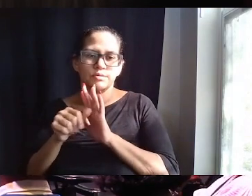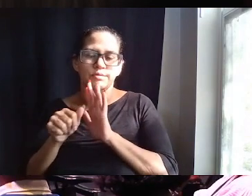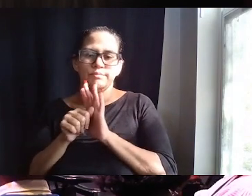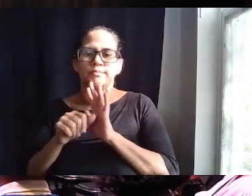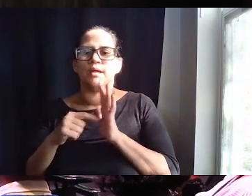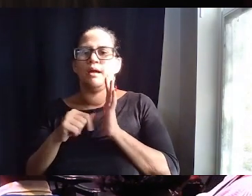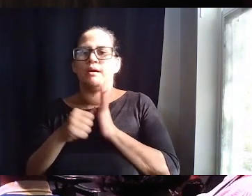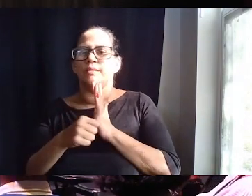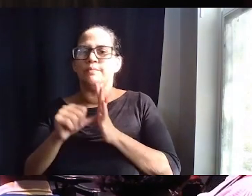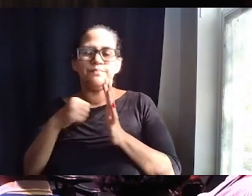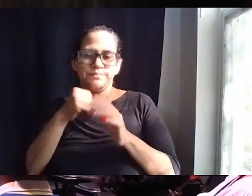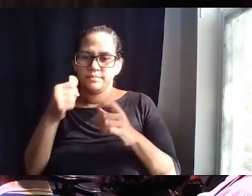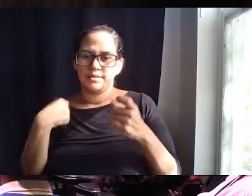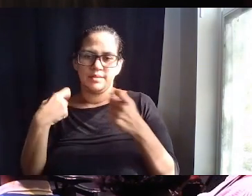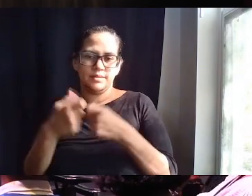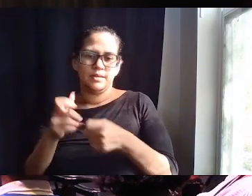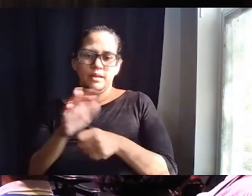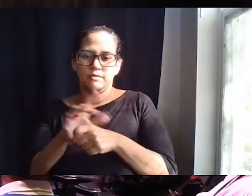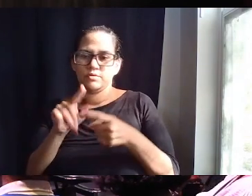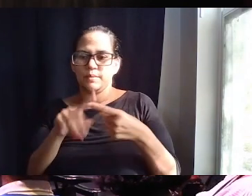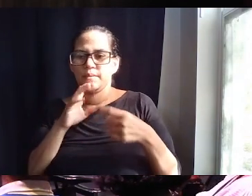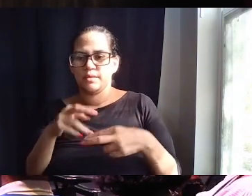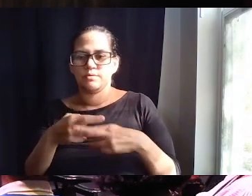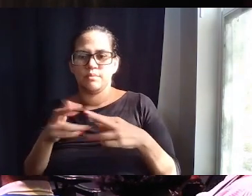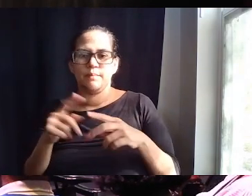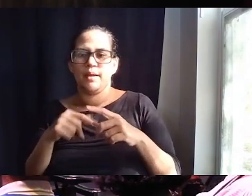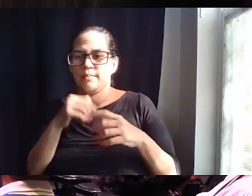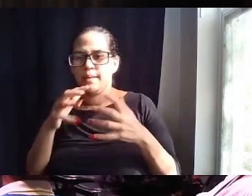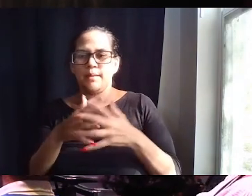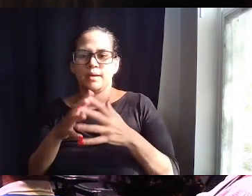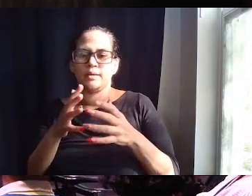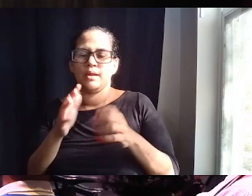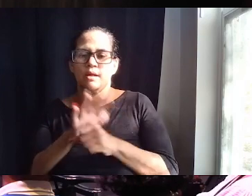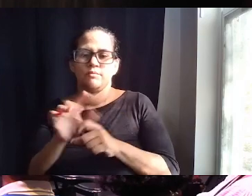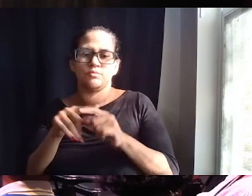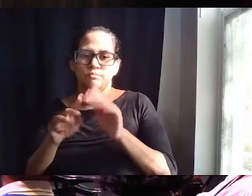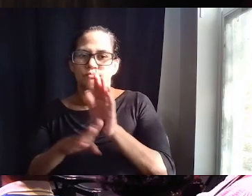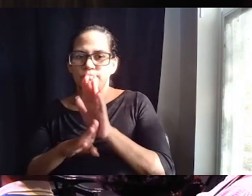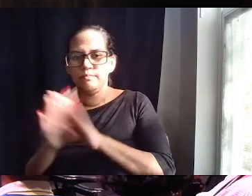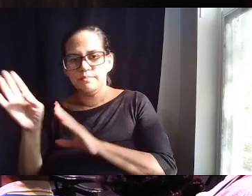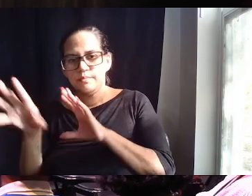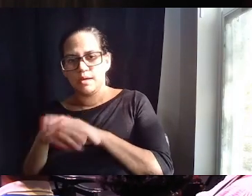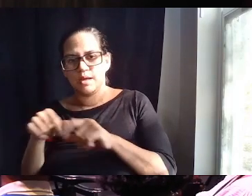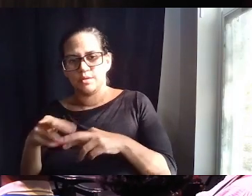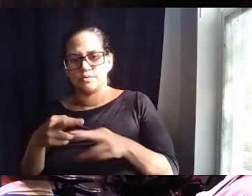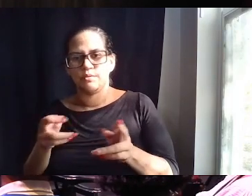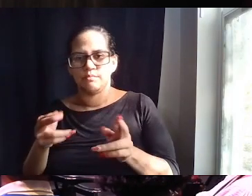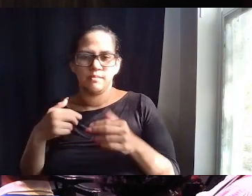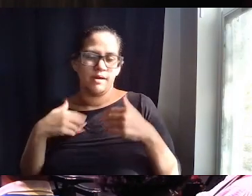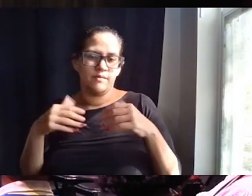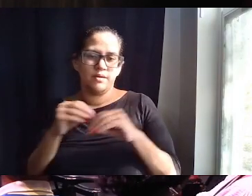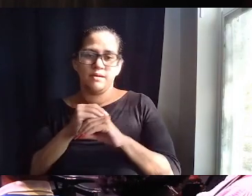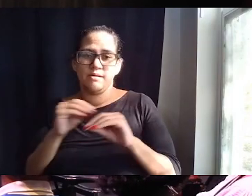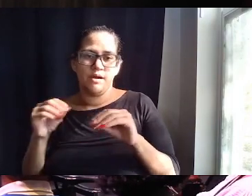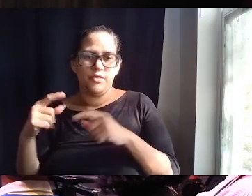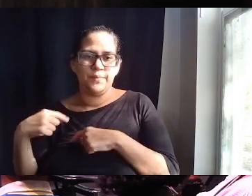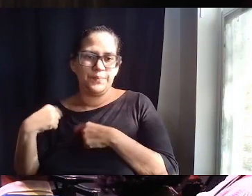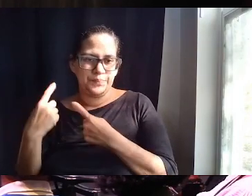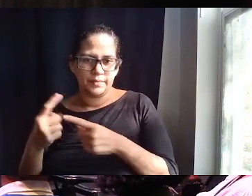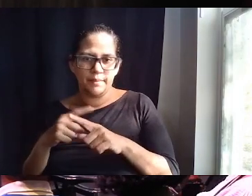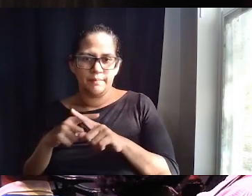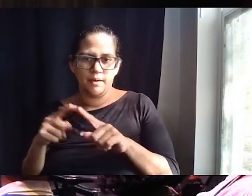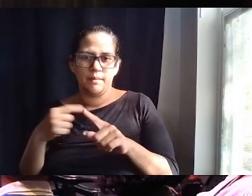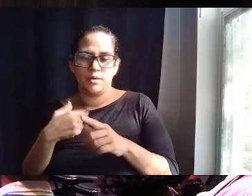this room, but I'm not American enough to thrive outside this room. I haven't done anything, but I am a good listener, and